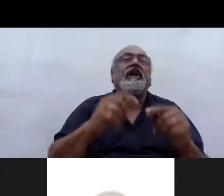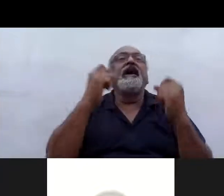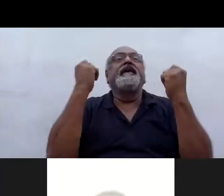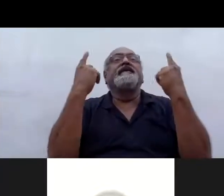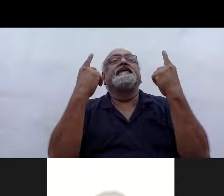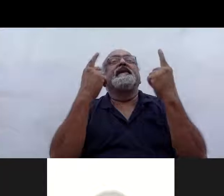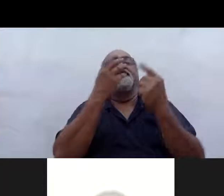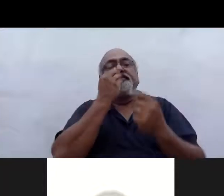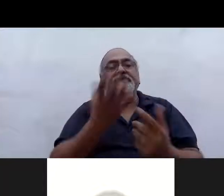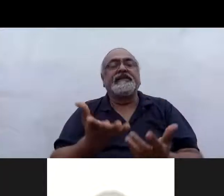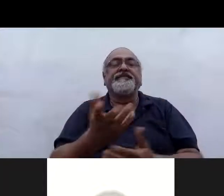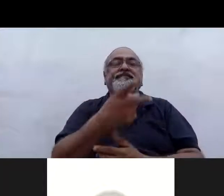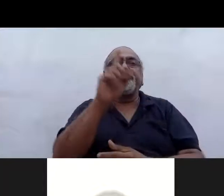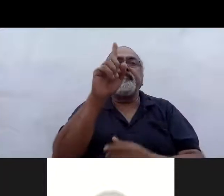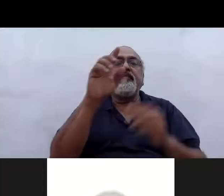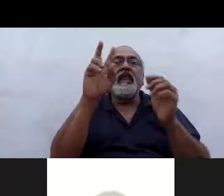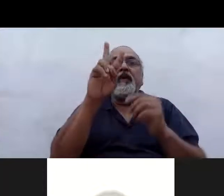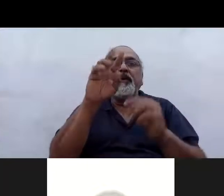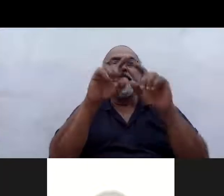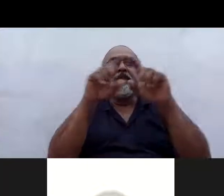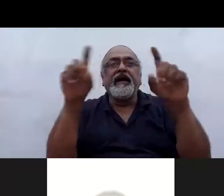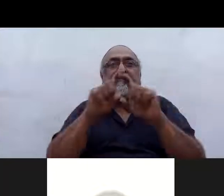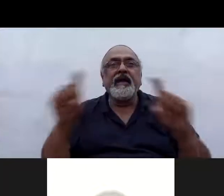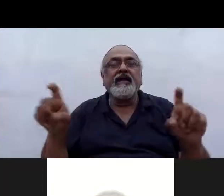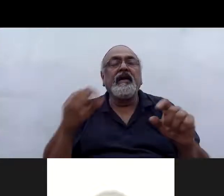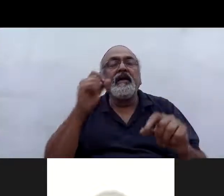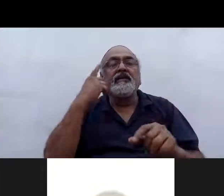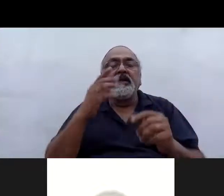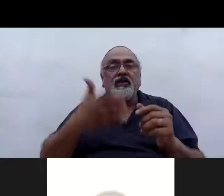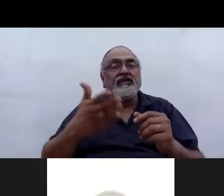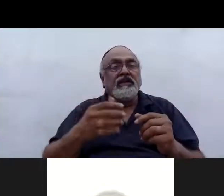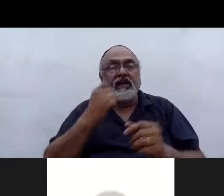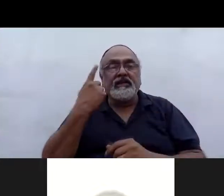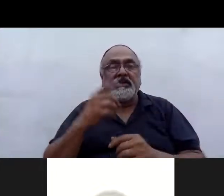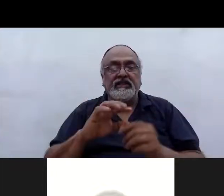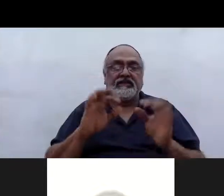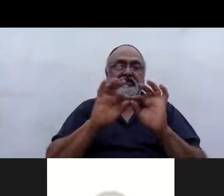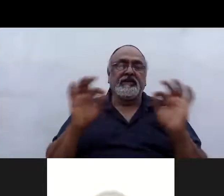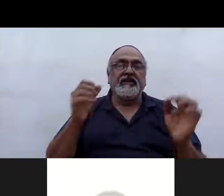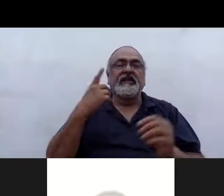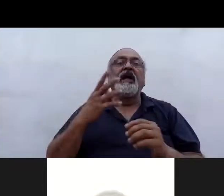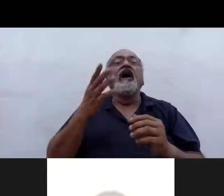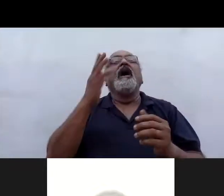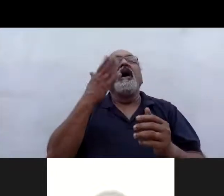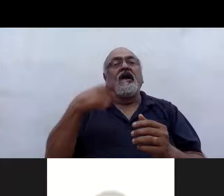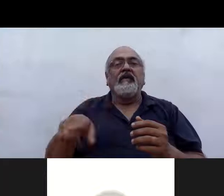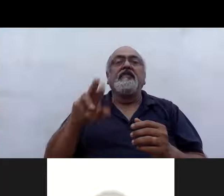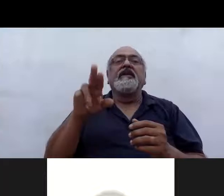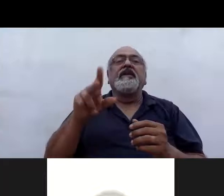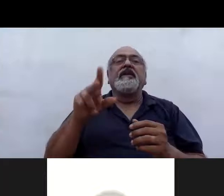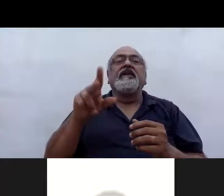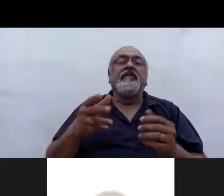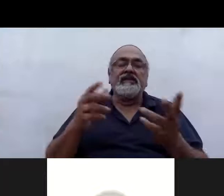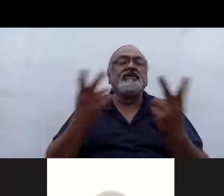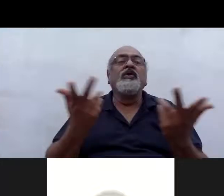she, by reading that 1 or 2 paragraphs of your introduction, should get a fair idea of what contempt of court in India